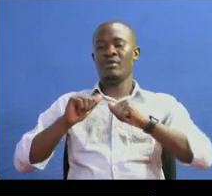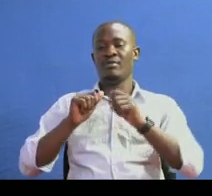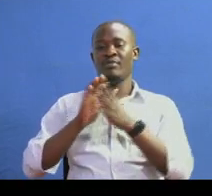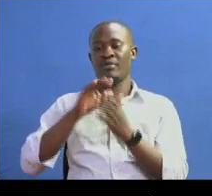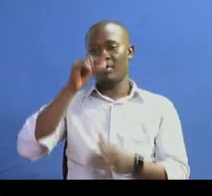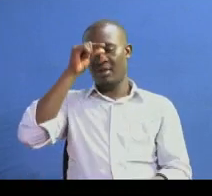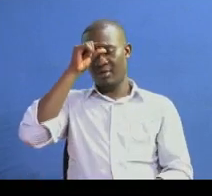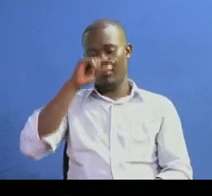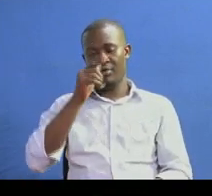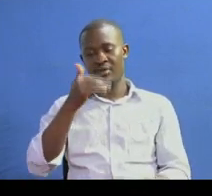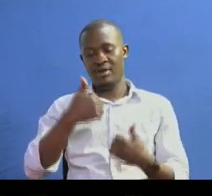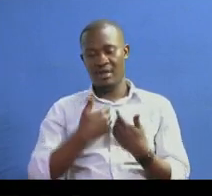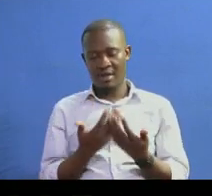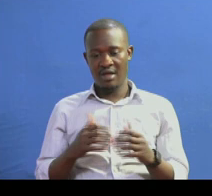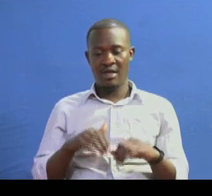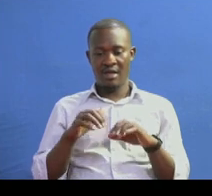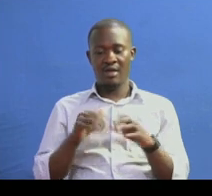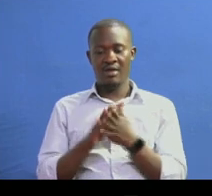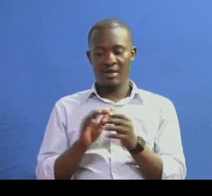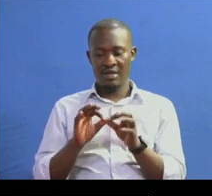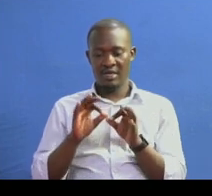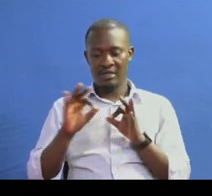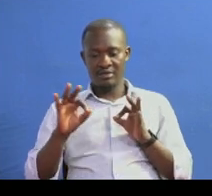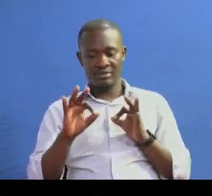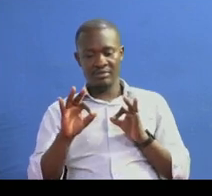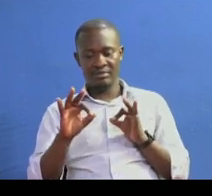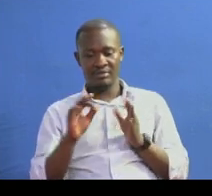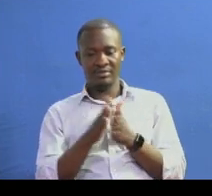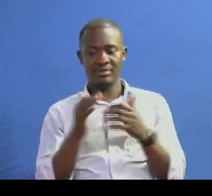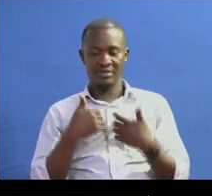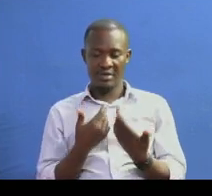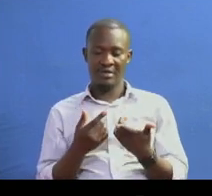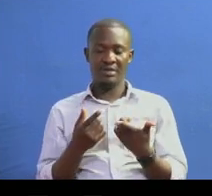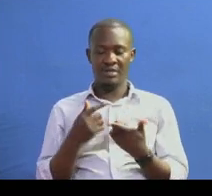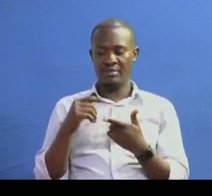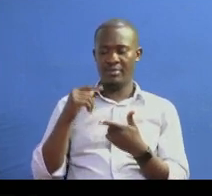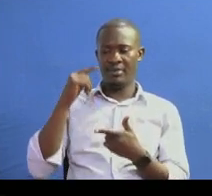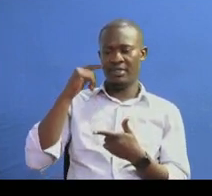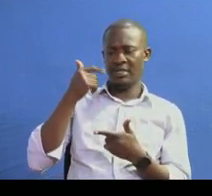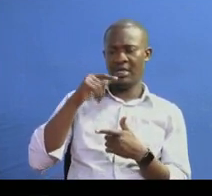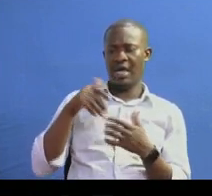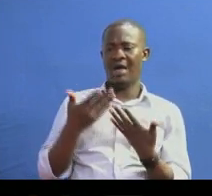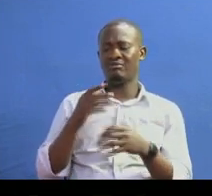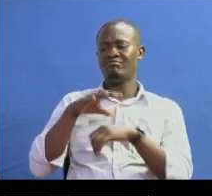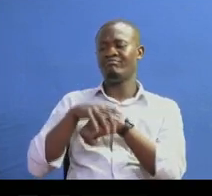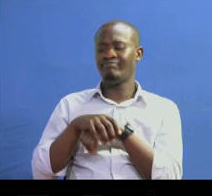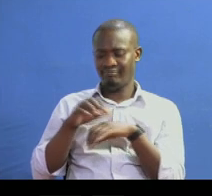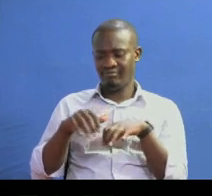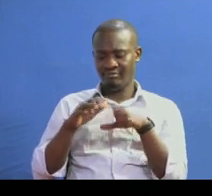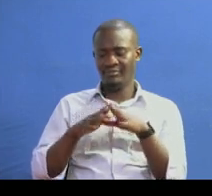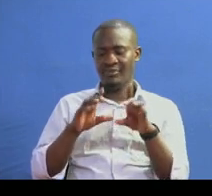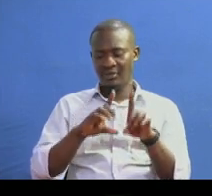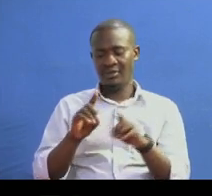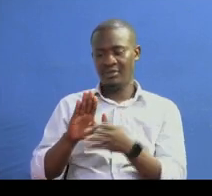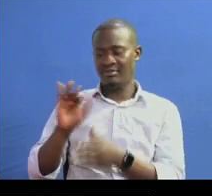just prioritized and hired some agricultural extension officers there that time, so that, you know, we can now start thinking of how we can get agriculture being done by our